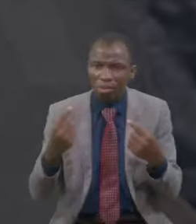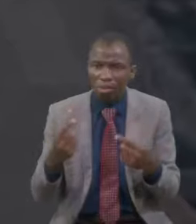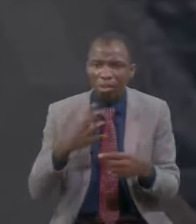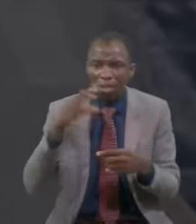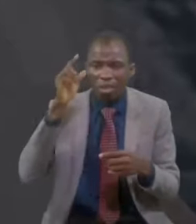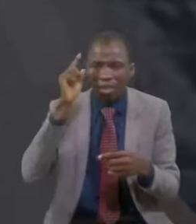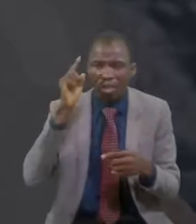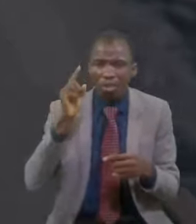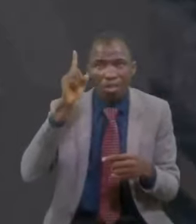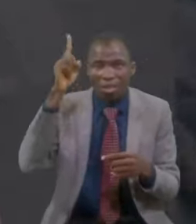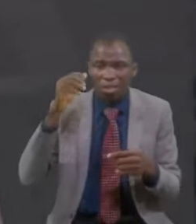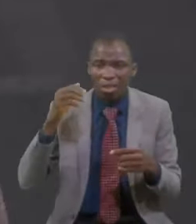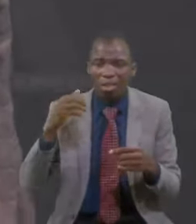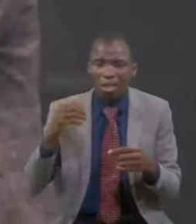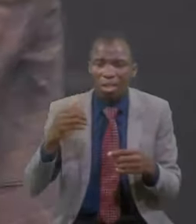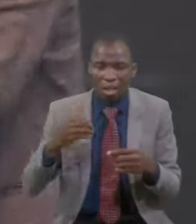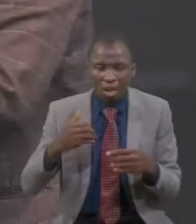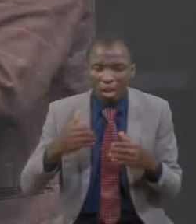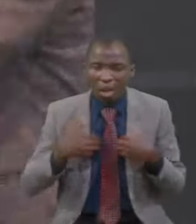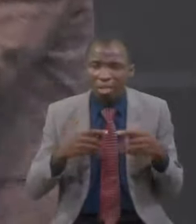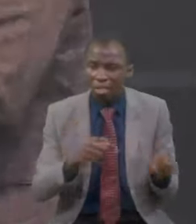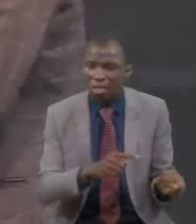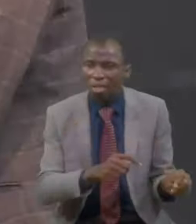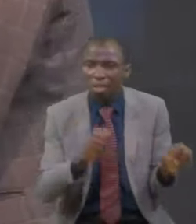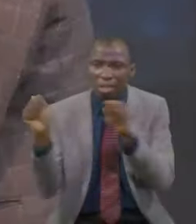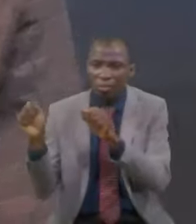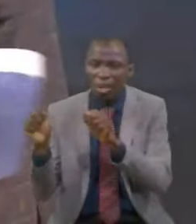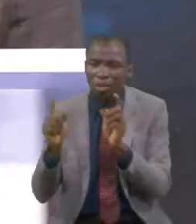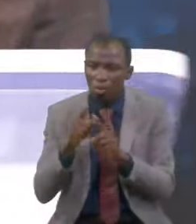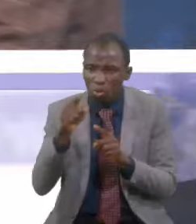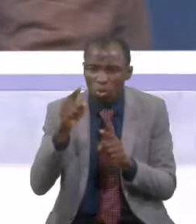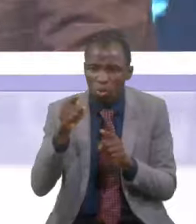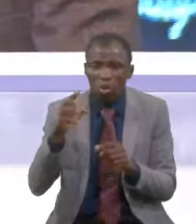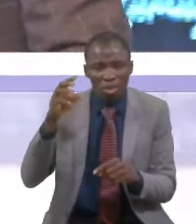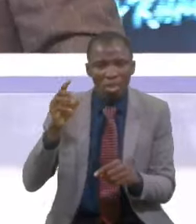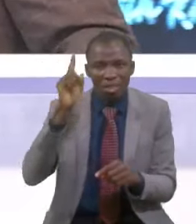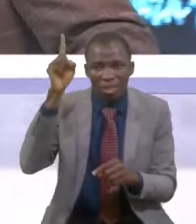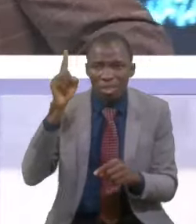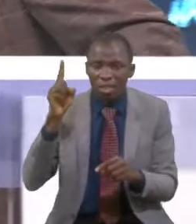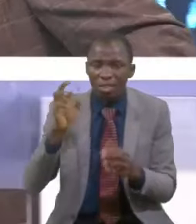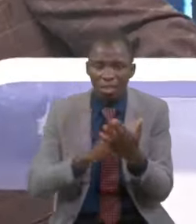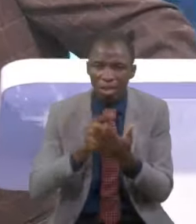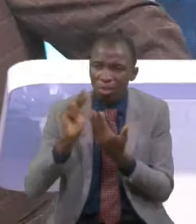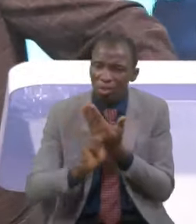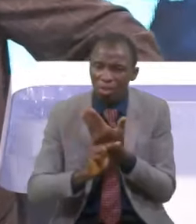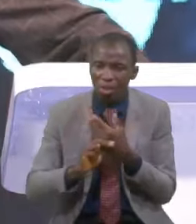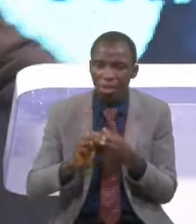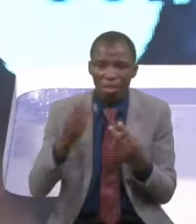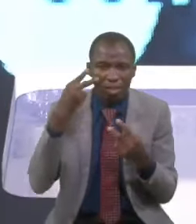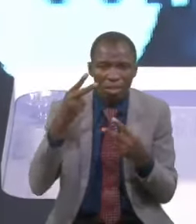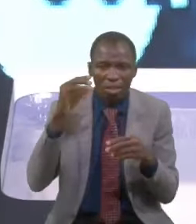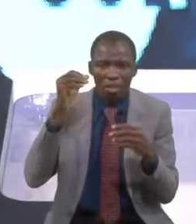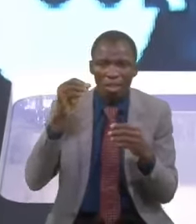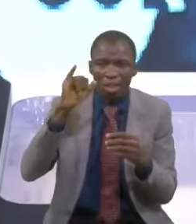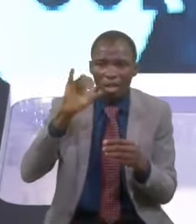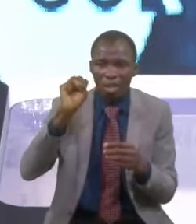to you his righteousness. Look at Isaiah chapter 53. And I'm